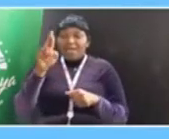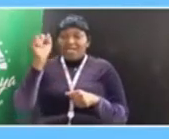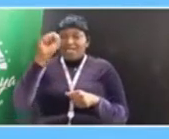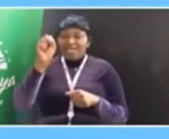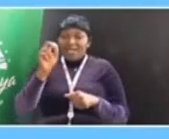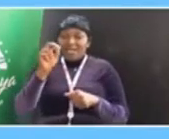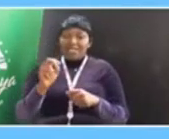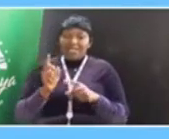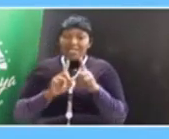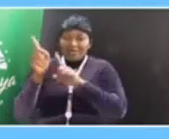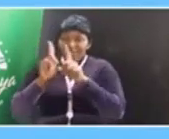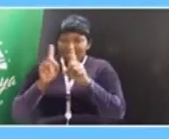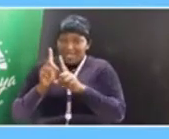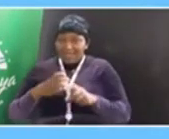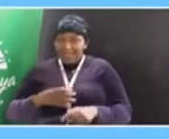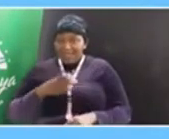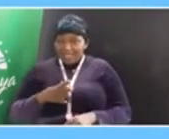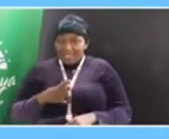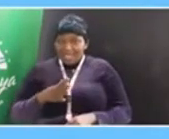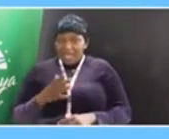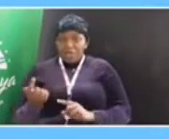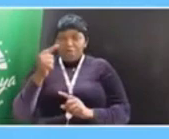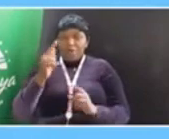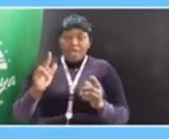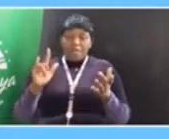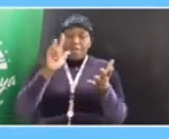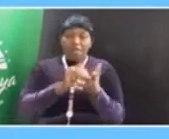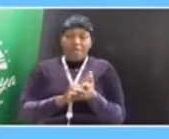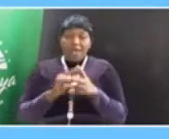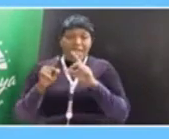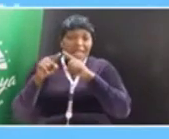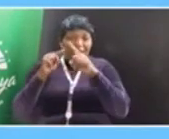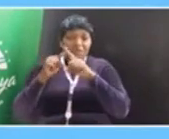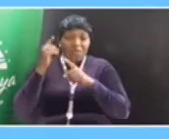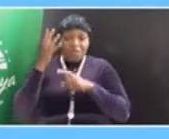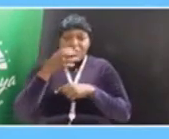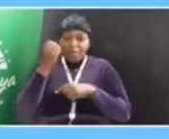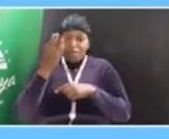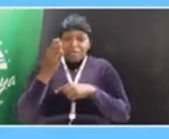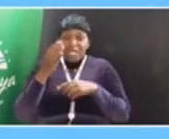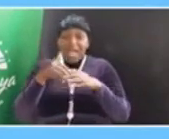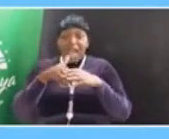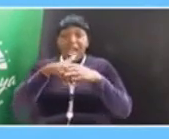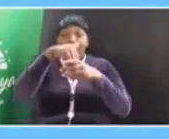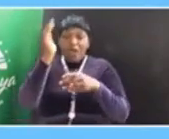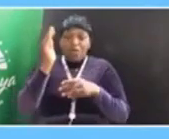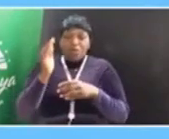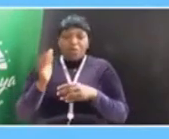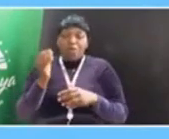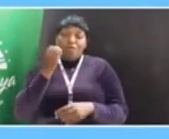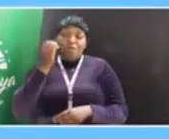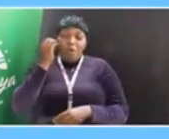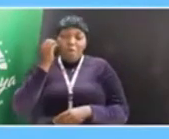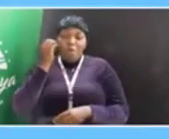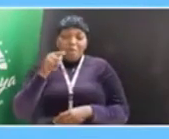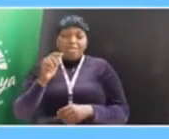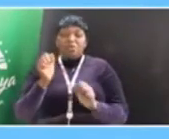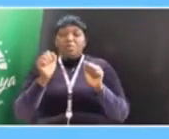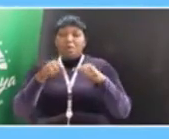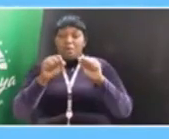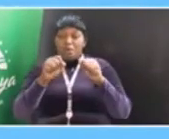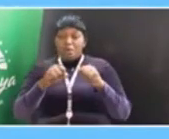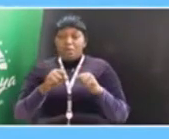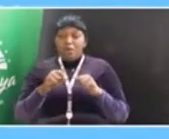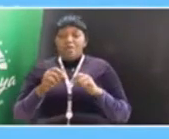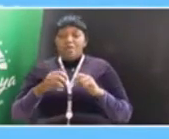of the airport and explore the beauty of their home away from home. It will now be possible for travelers